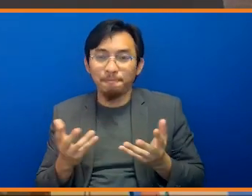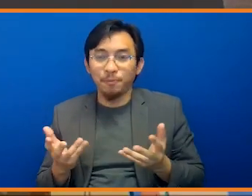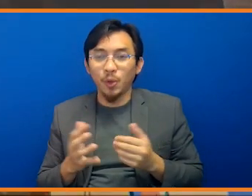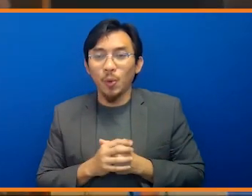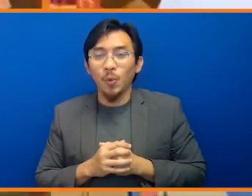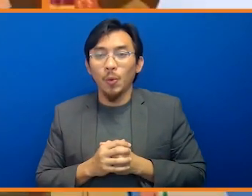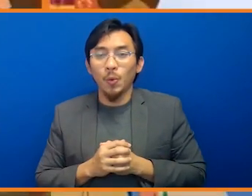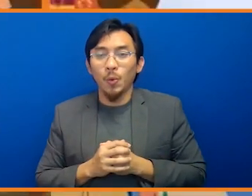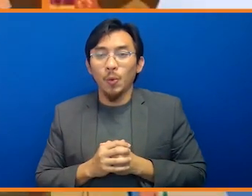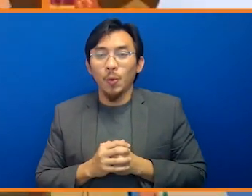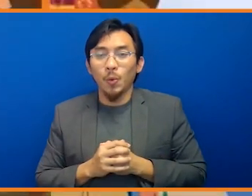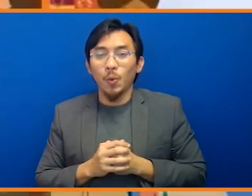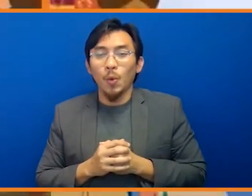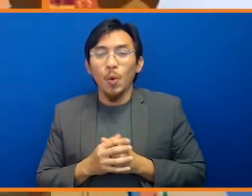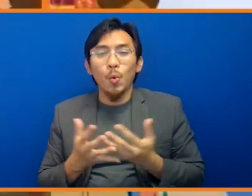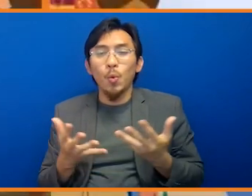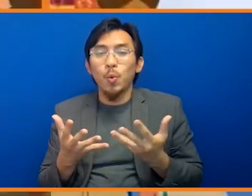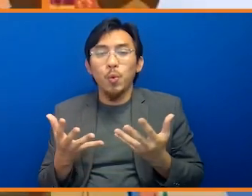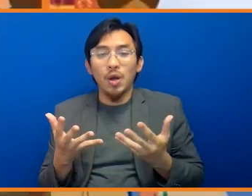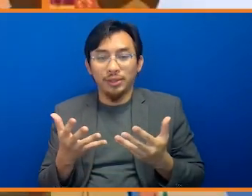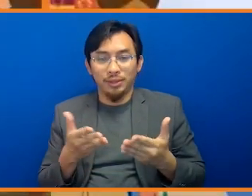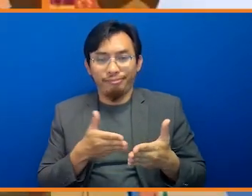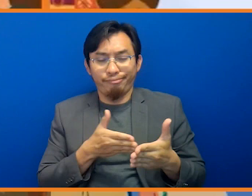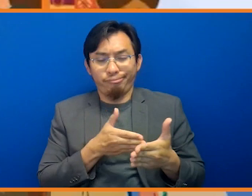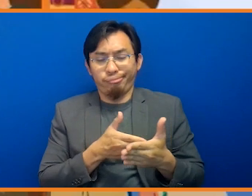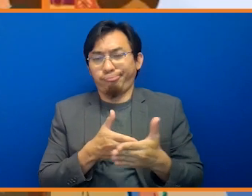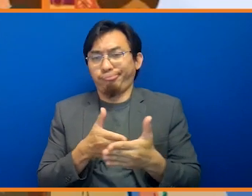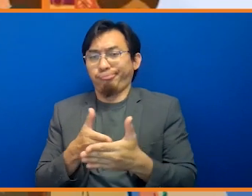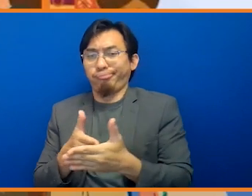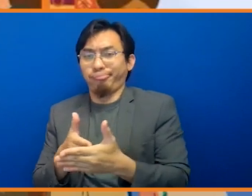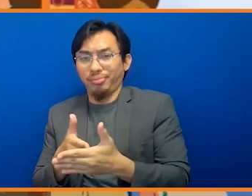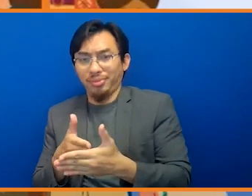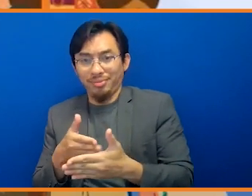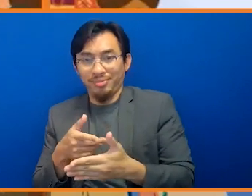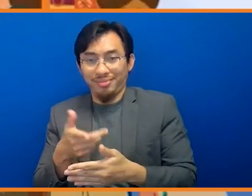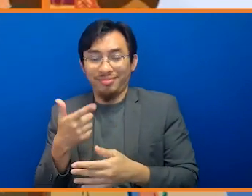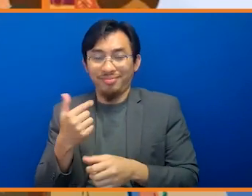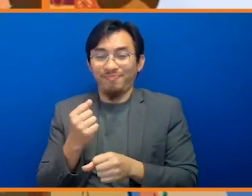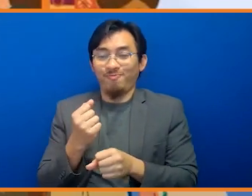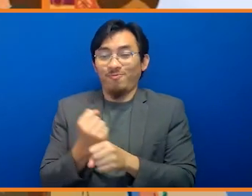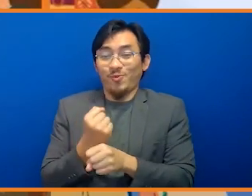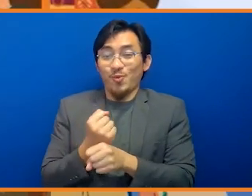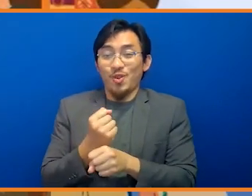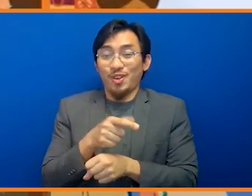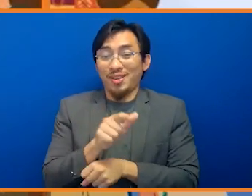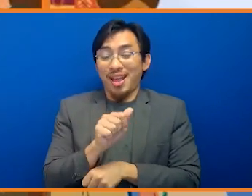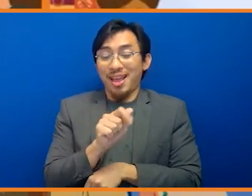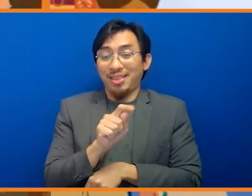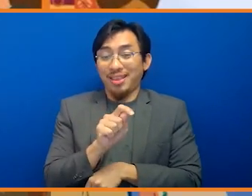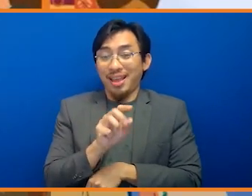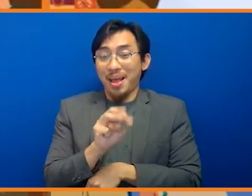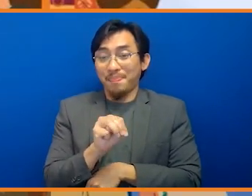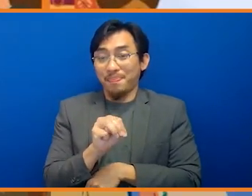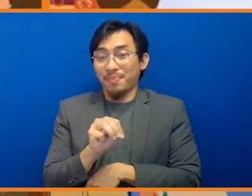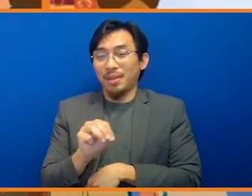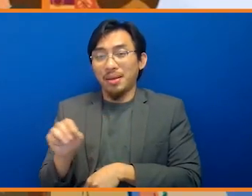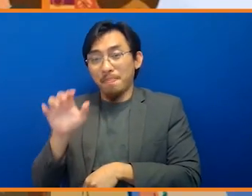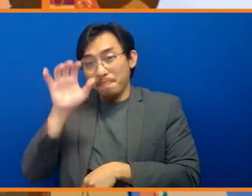What are the obstacles we are facing in terms of ATMM and memory hand